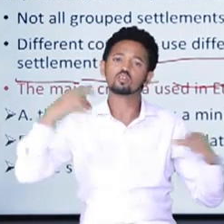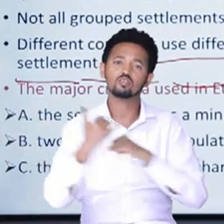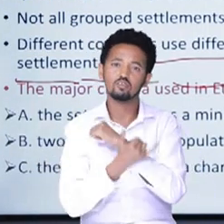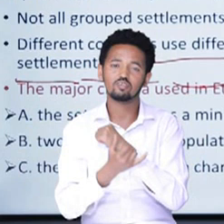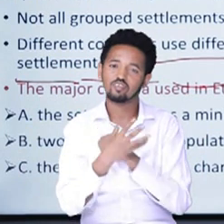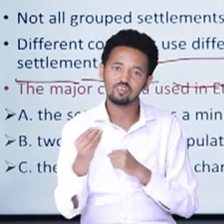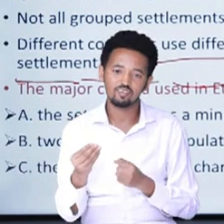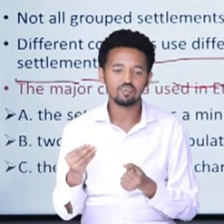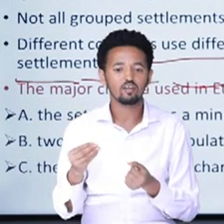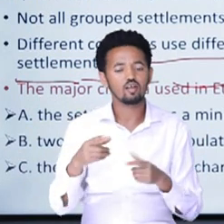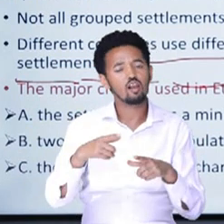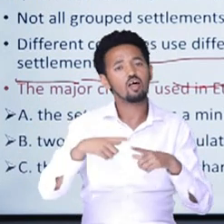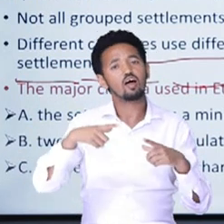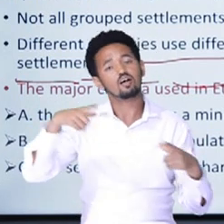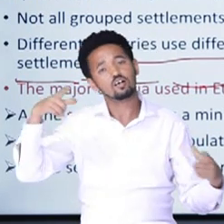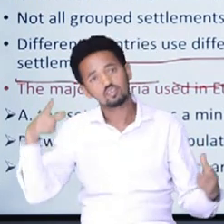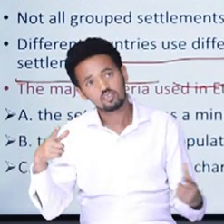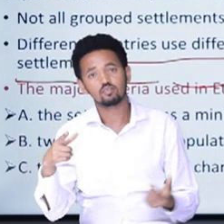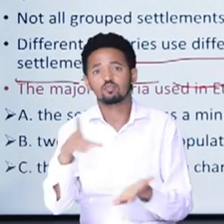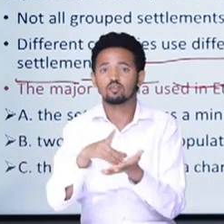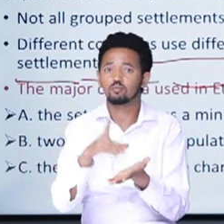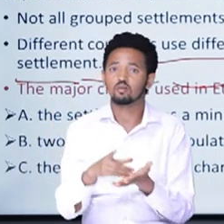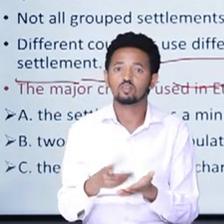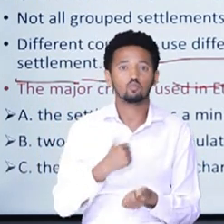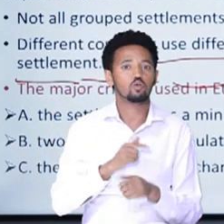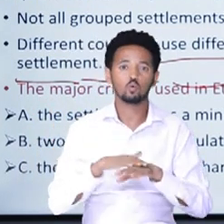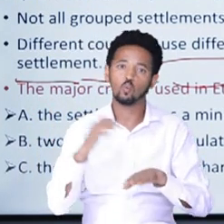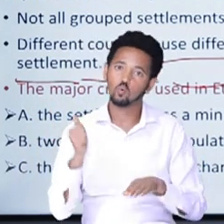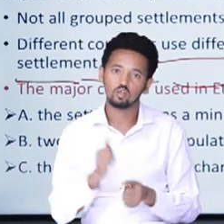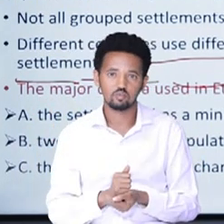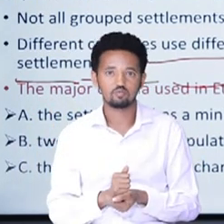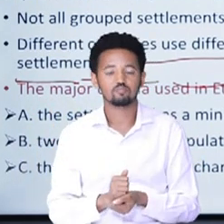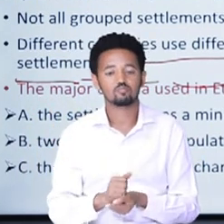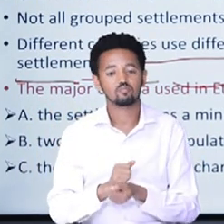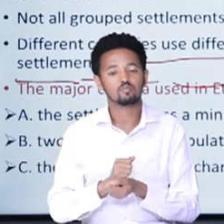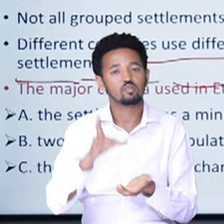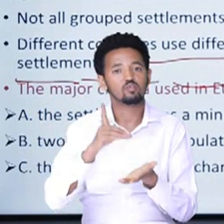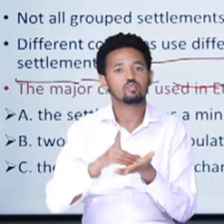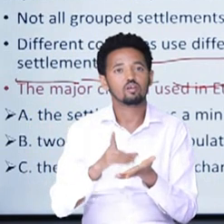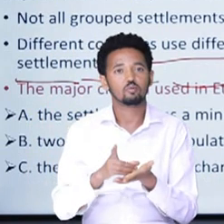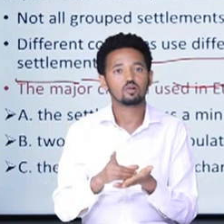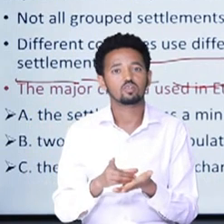and large urban areas. We call it urbanization.